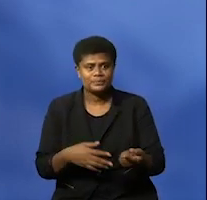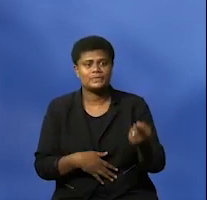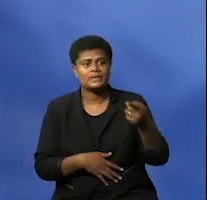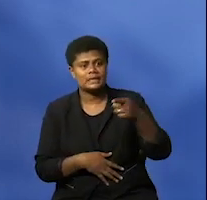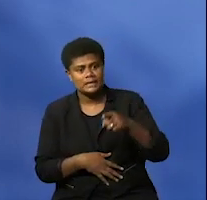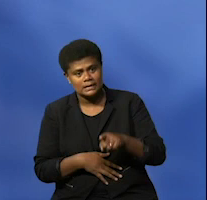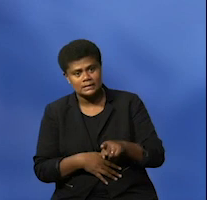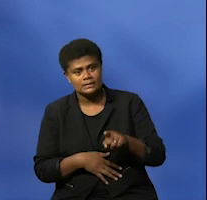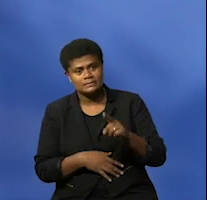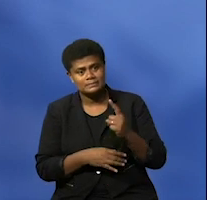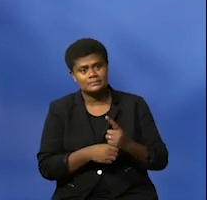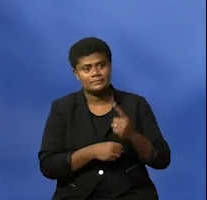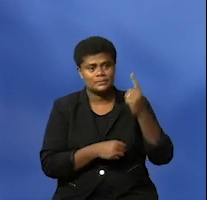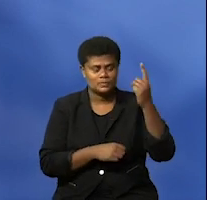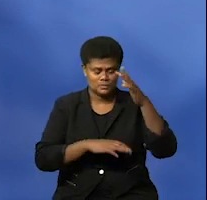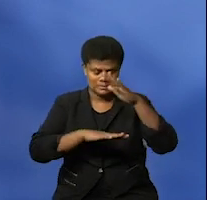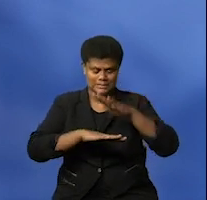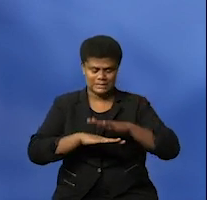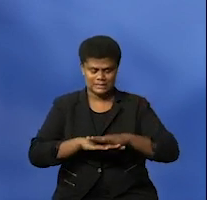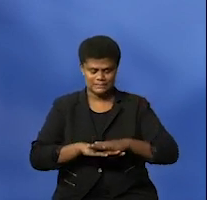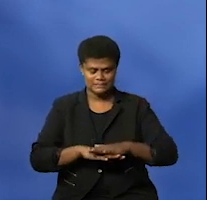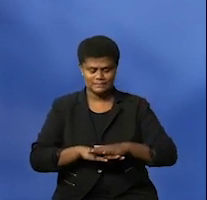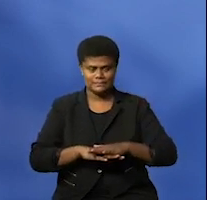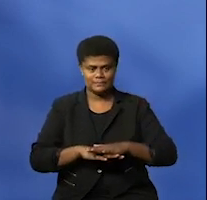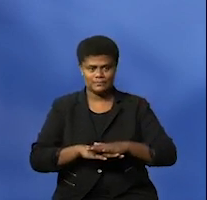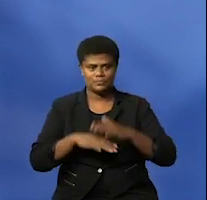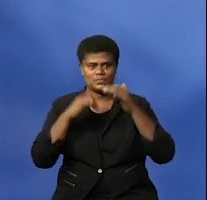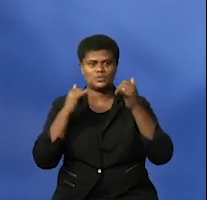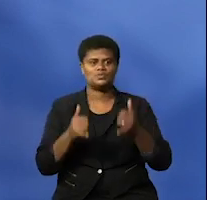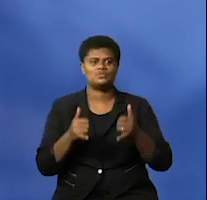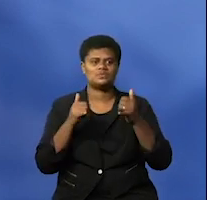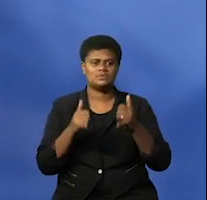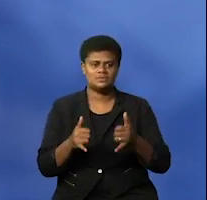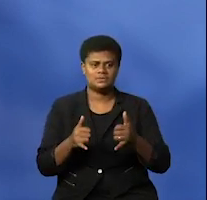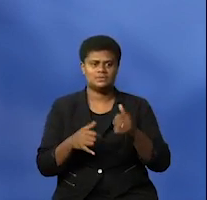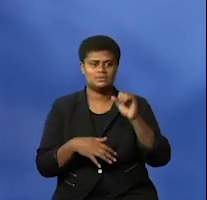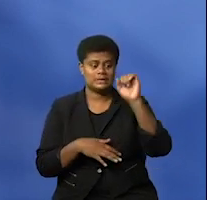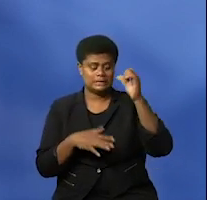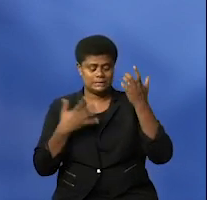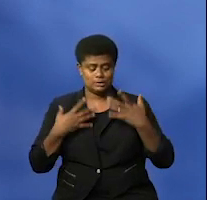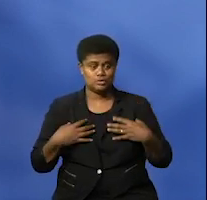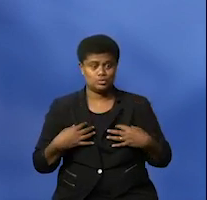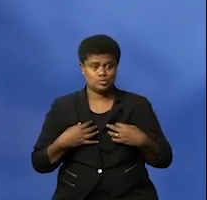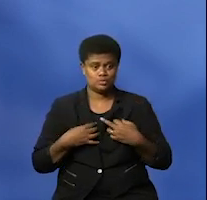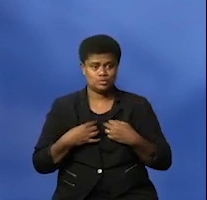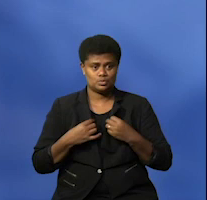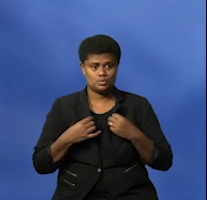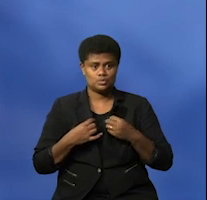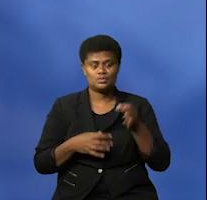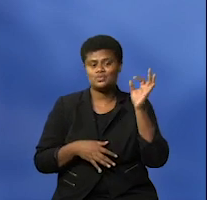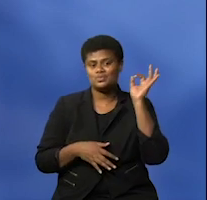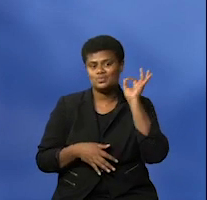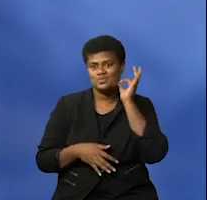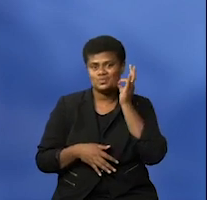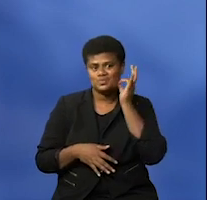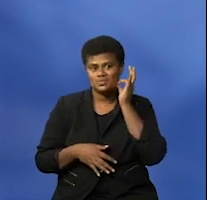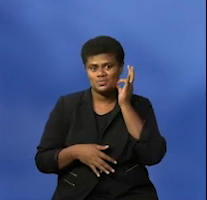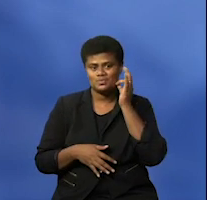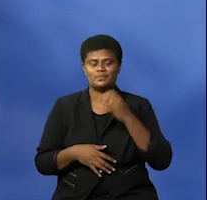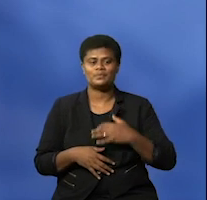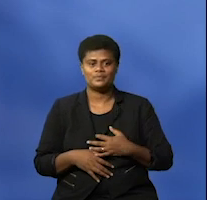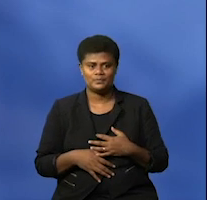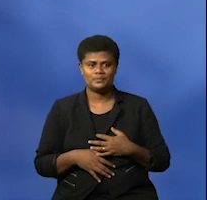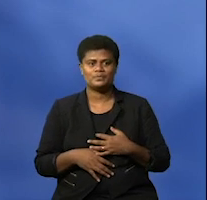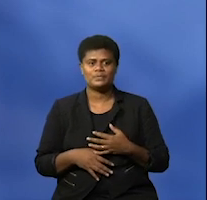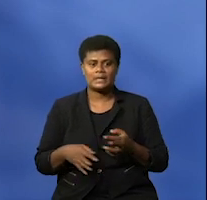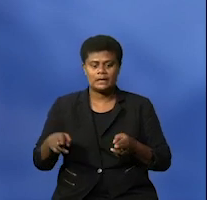judge. His clothing was as white as snow, his hair like purest wool. He sat on a fiery throne with wheels of blazing fire.